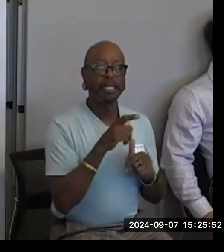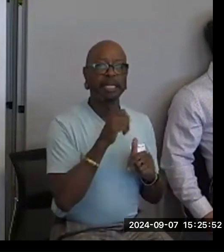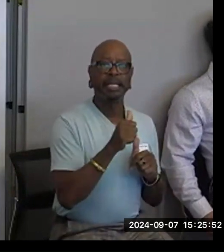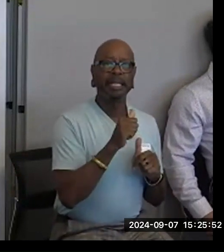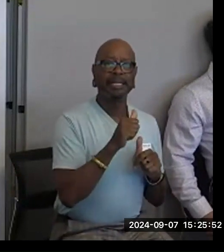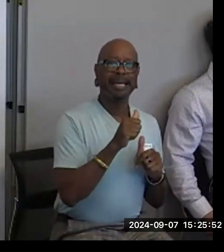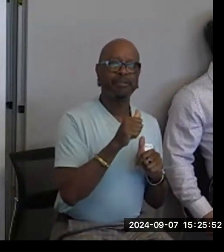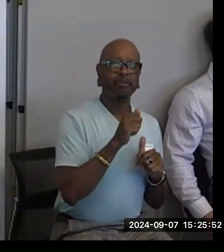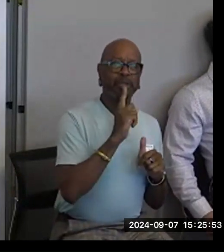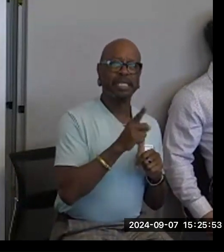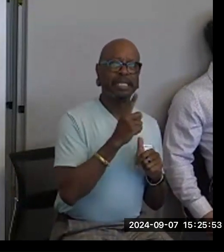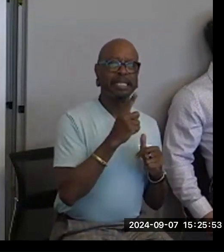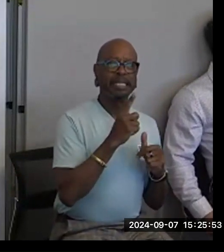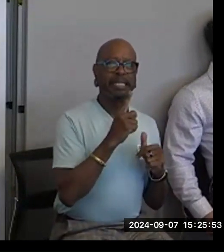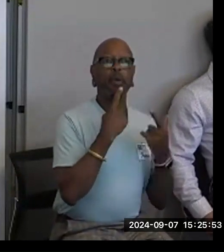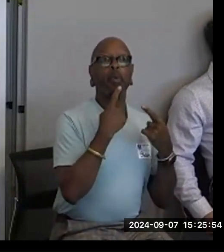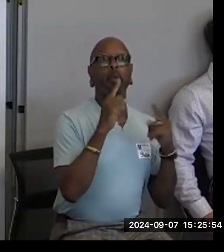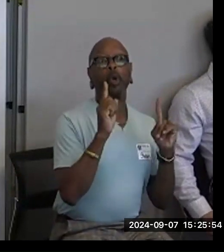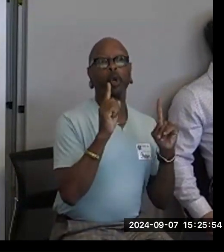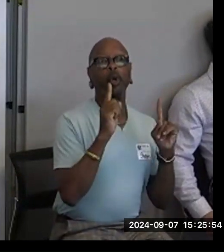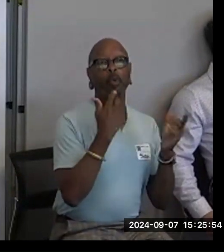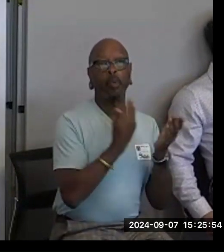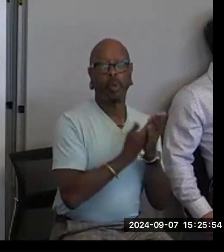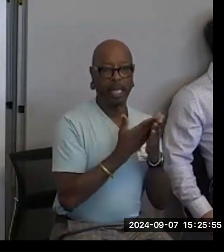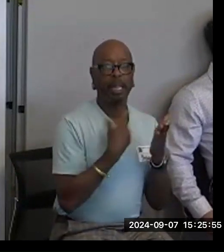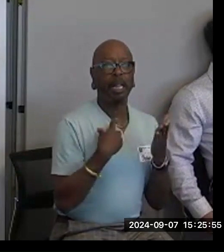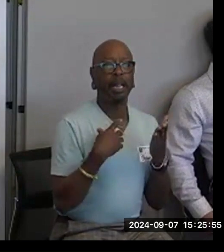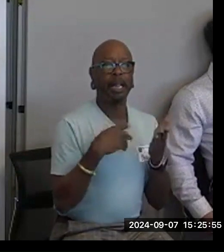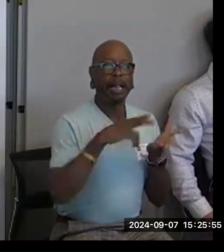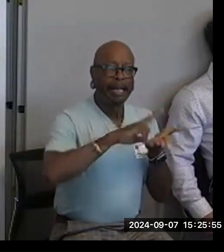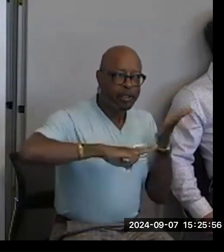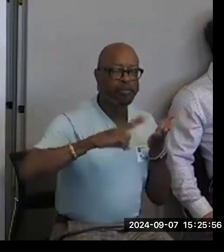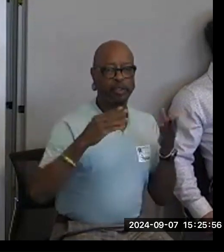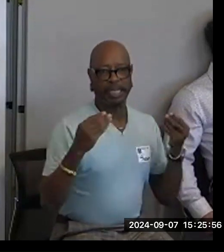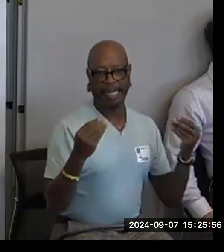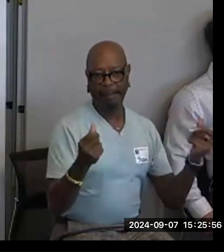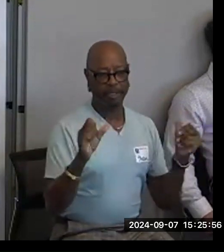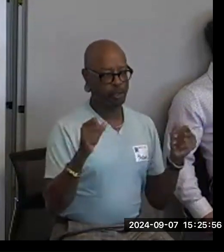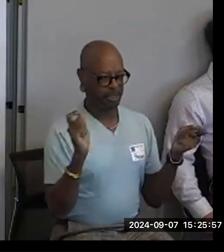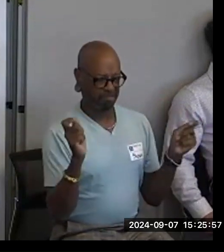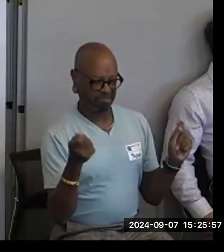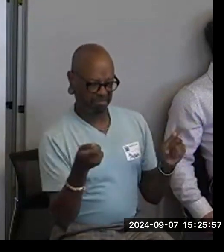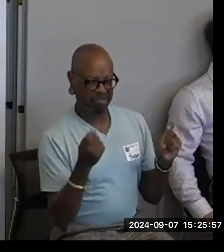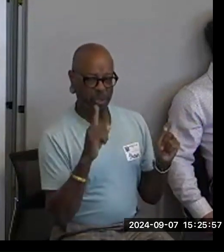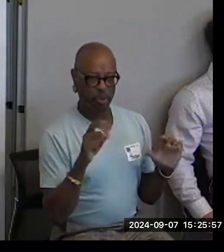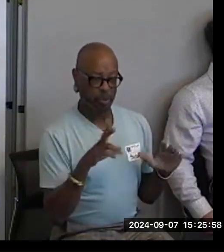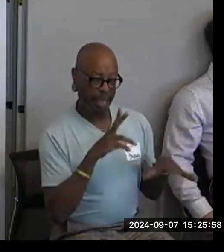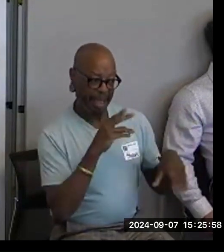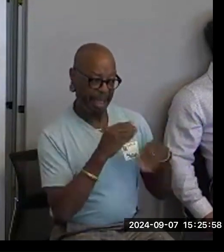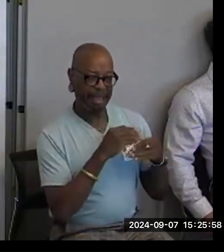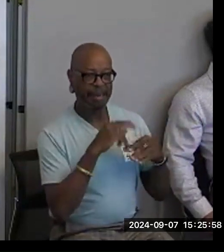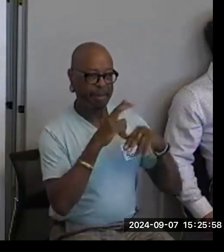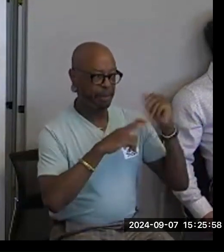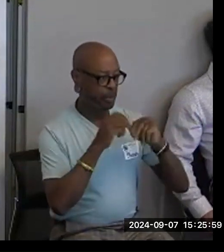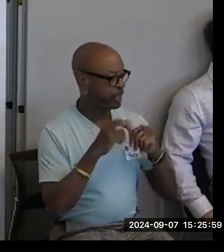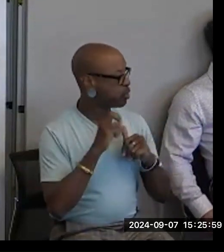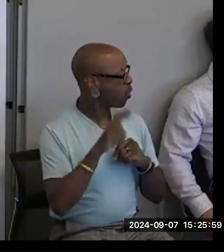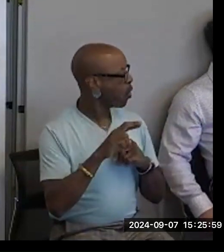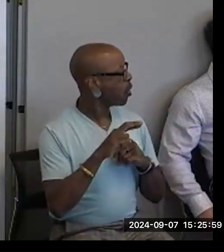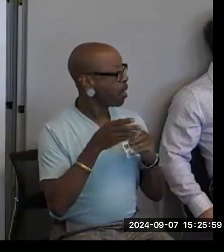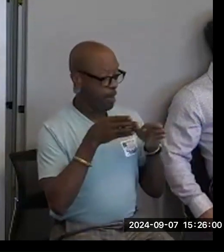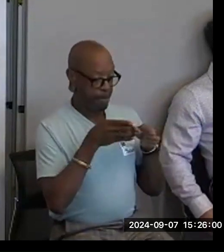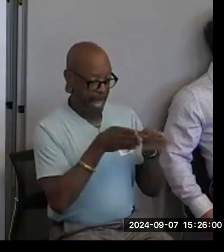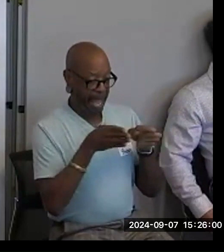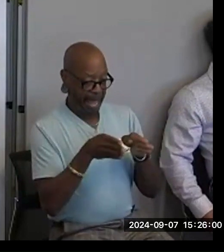like college campuses. You can get, there are ways you can tweak it to do sort of buildings or